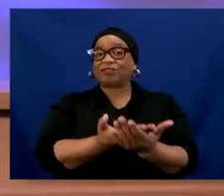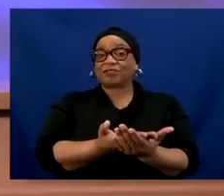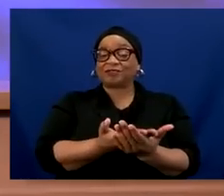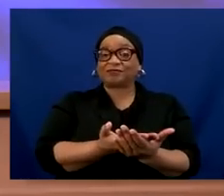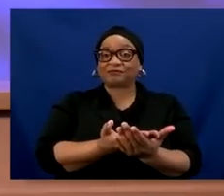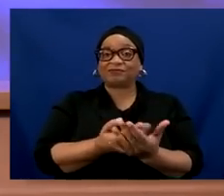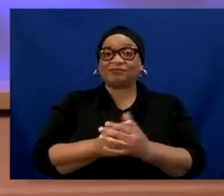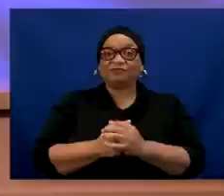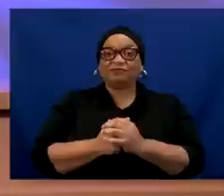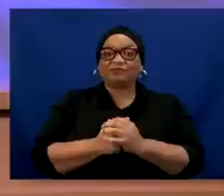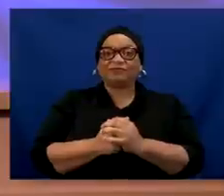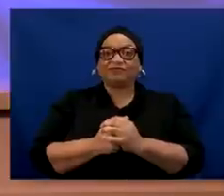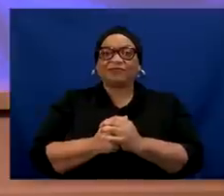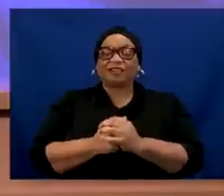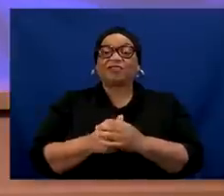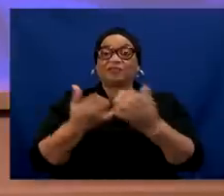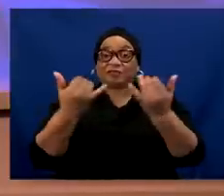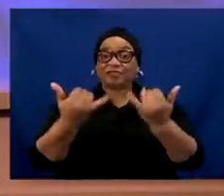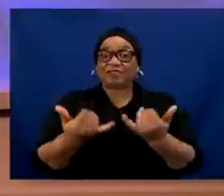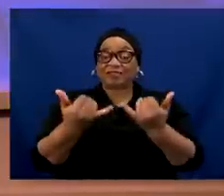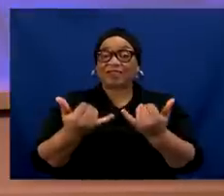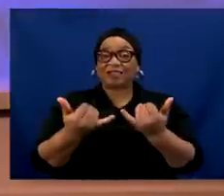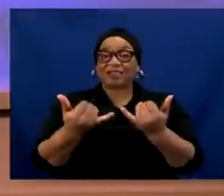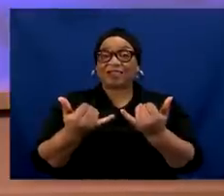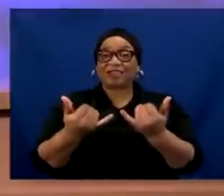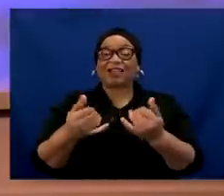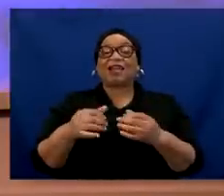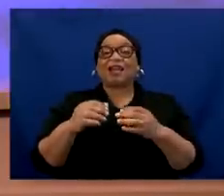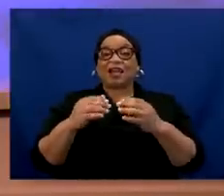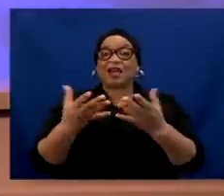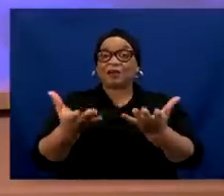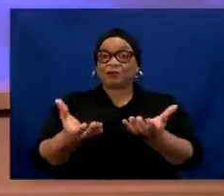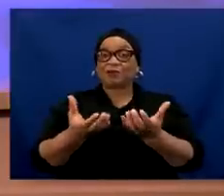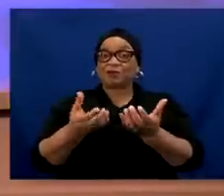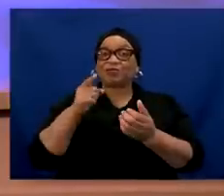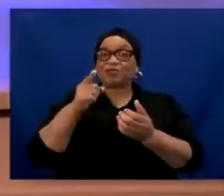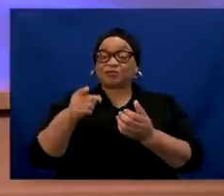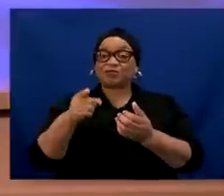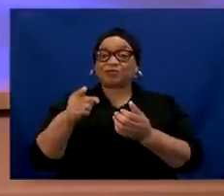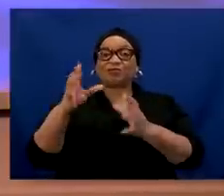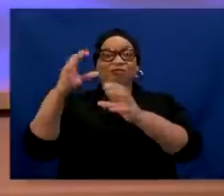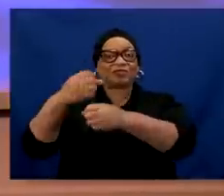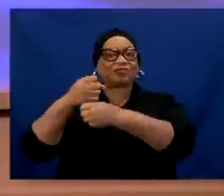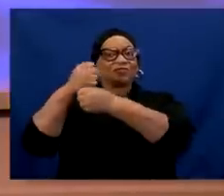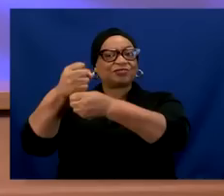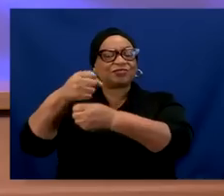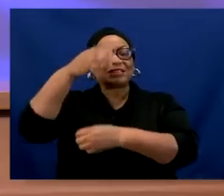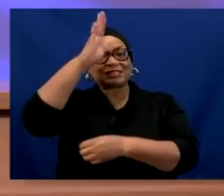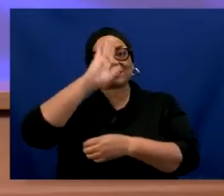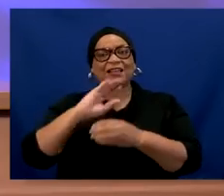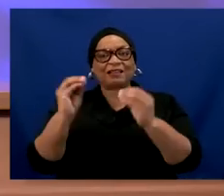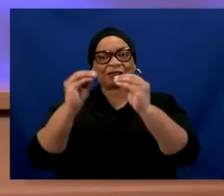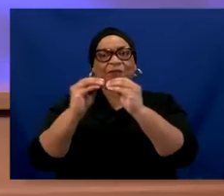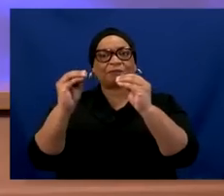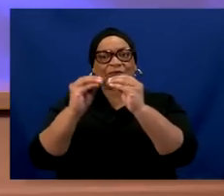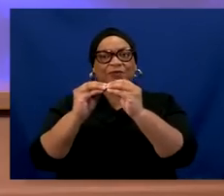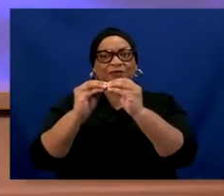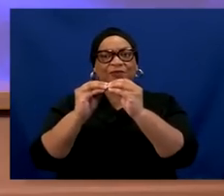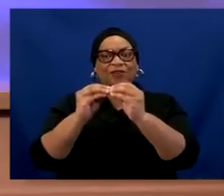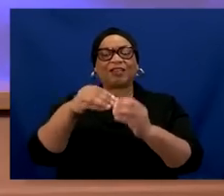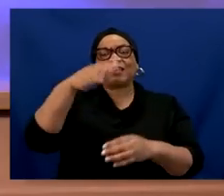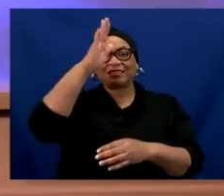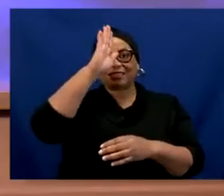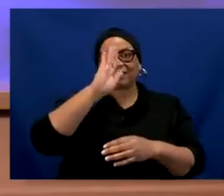it. And today, my assignment is clear. I came to raise someone's faith in the God that we've been singing about, in the God we've